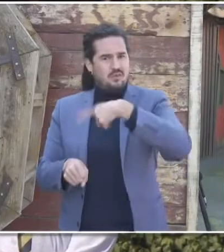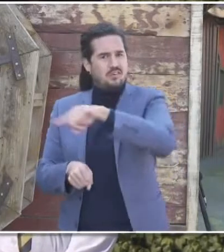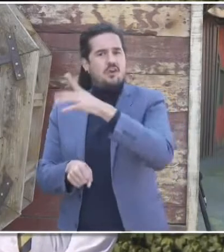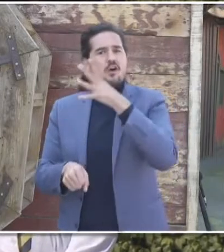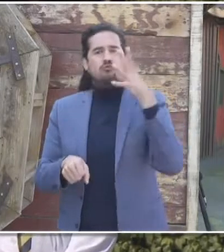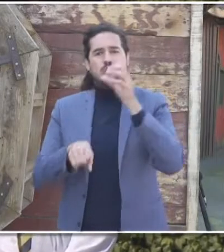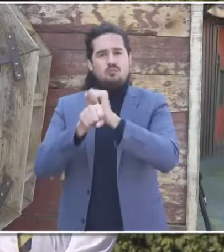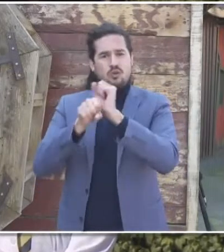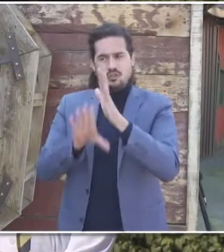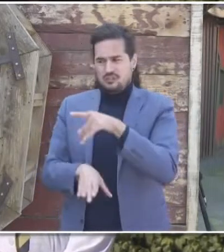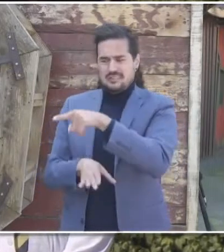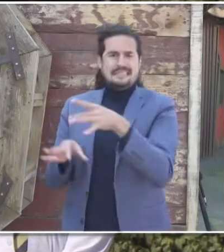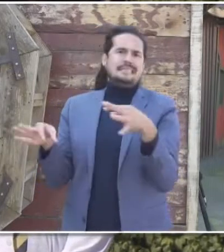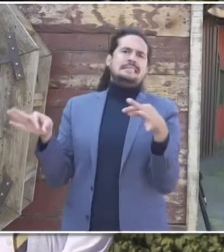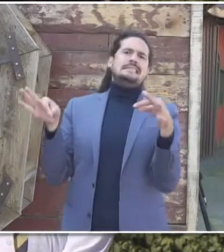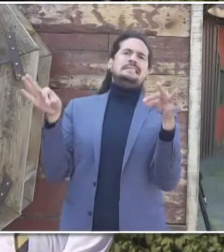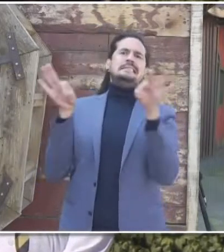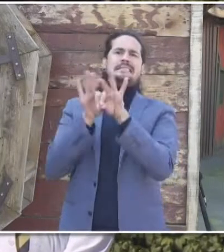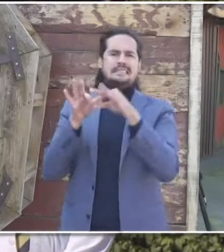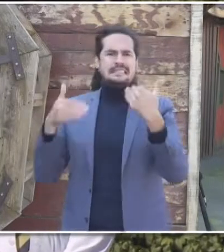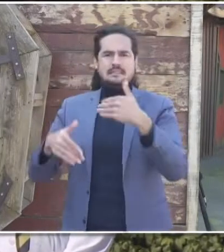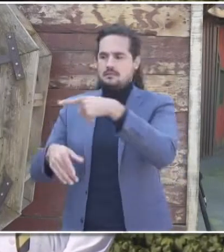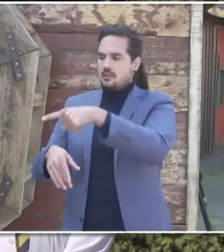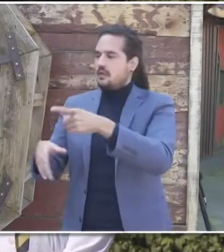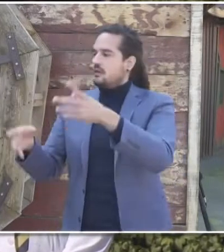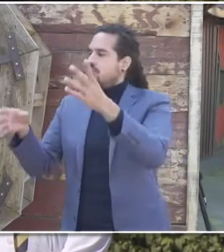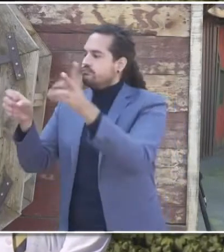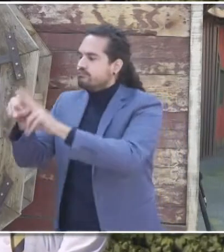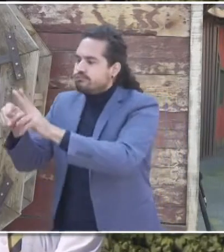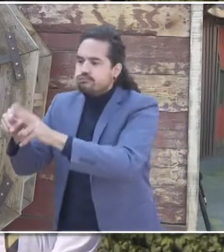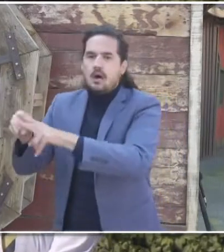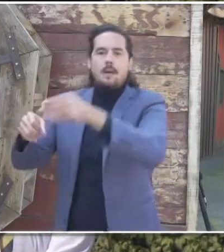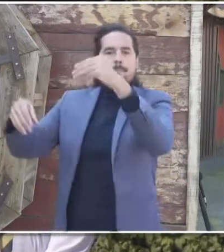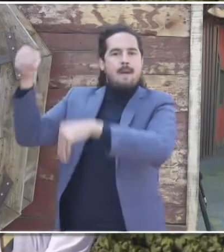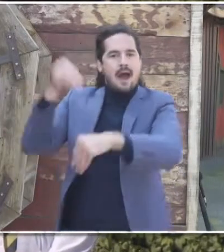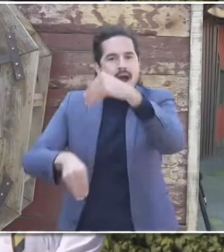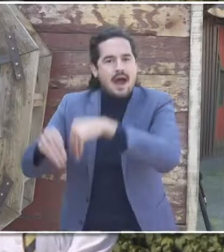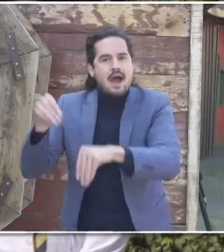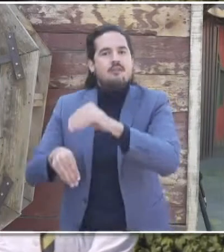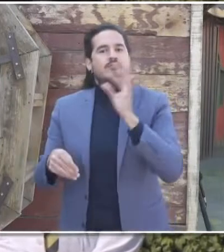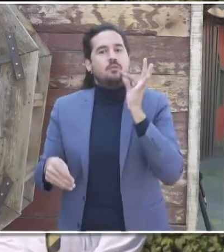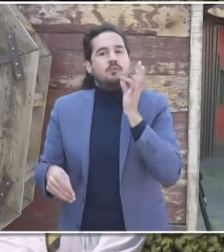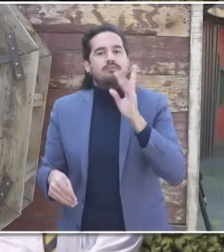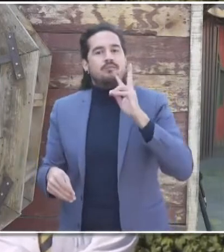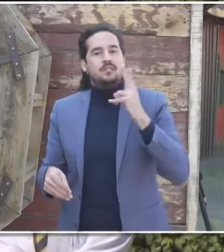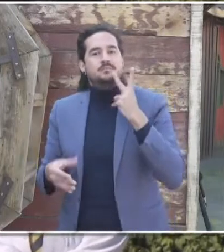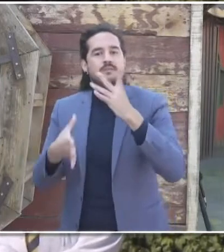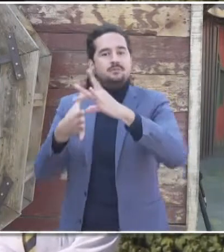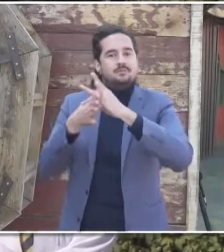ensure that our food processing facilities, like the effort Fresno County did with Foster Farms last week,